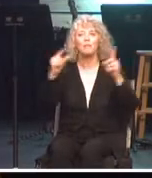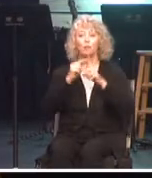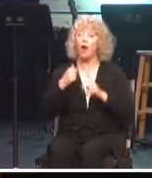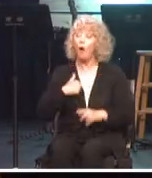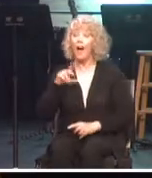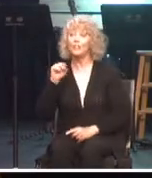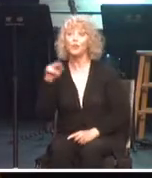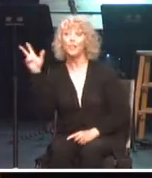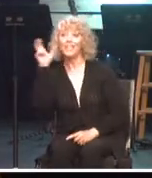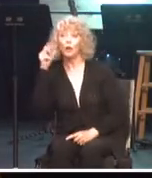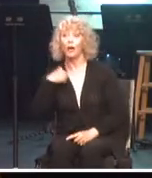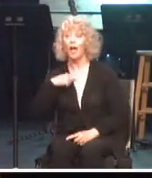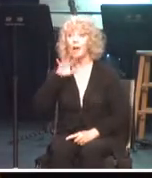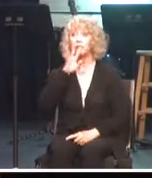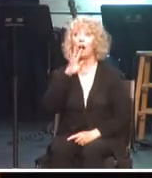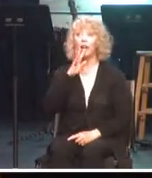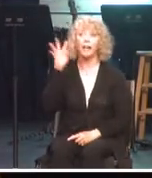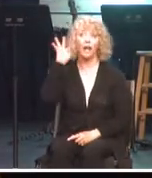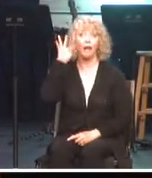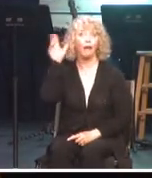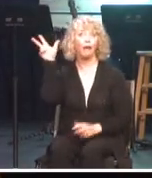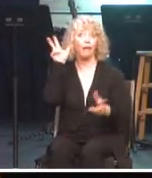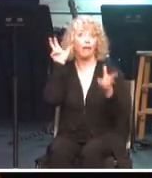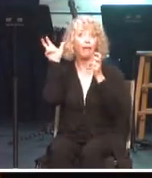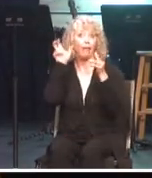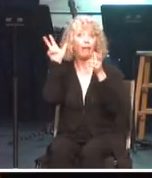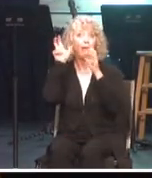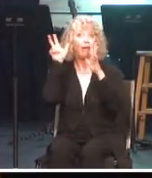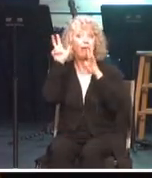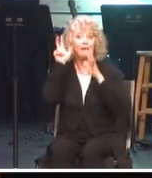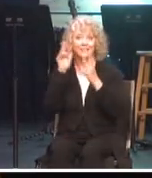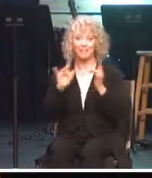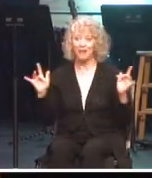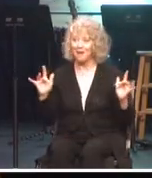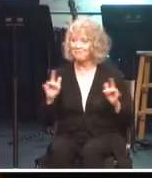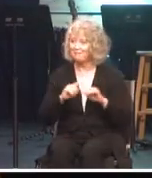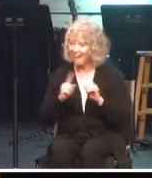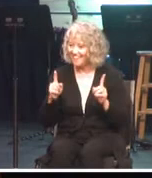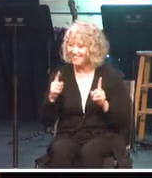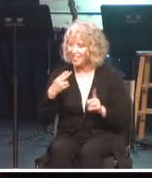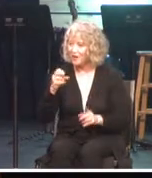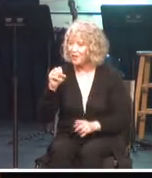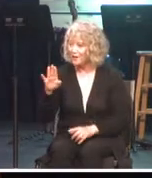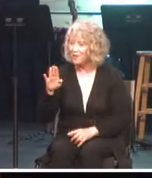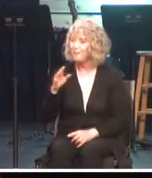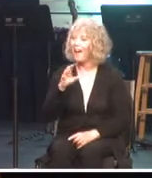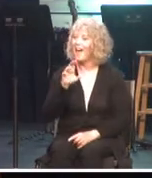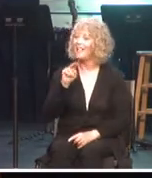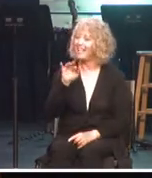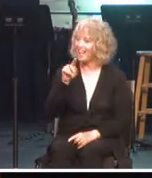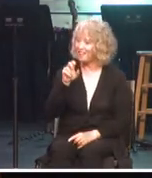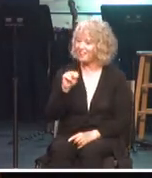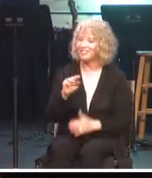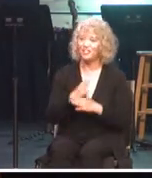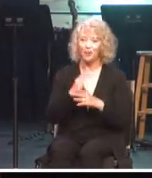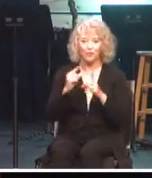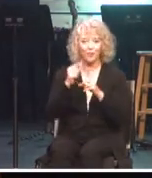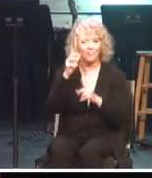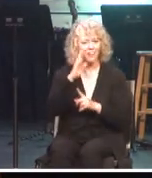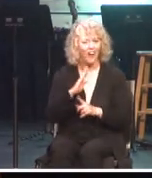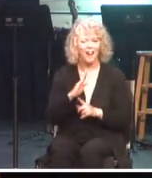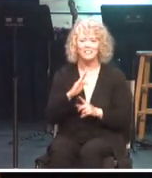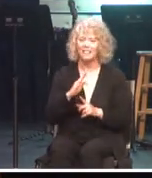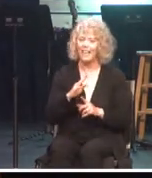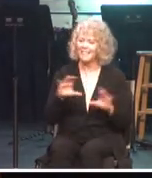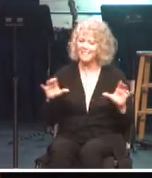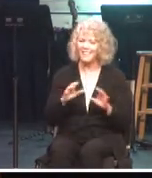it on Sunday morning. So just a thanks to Pastor Herb, Pastor Nathan. Just a thanks that they open up God's truth faithfully, don't they?